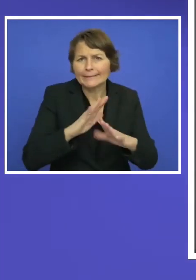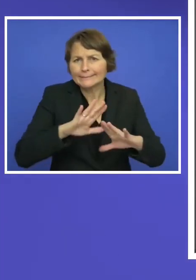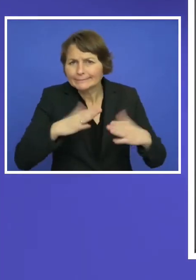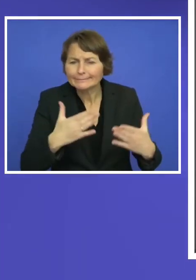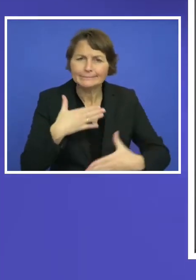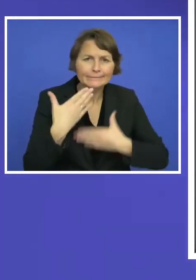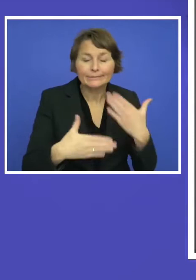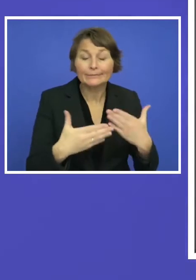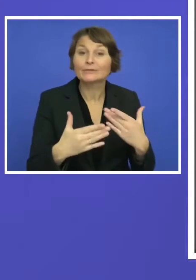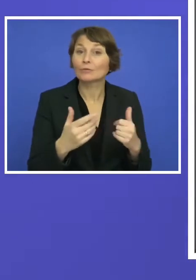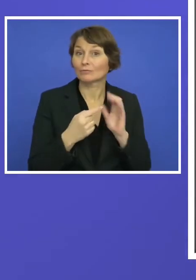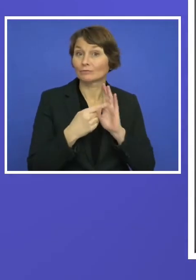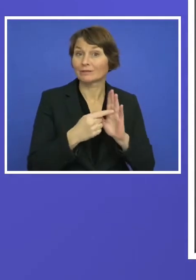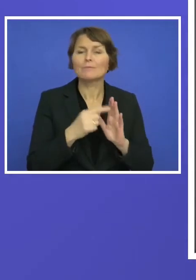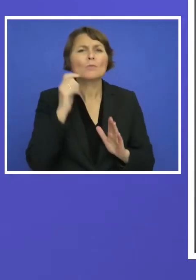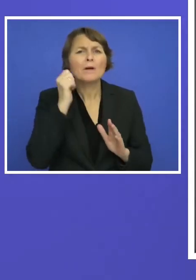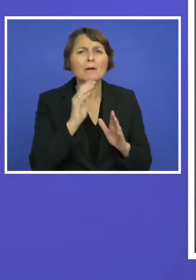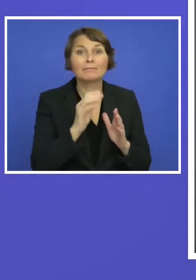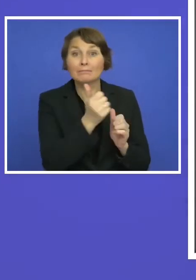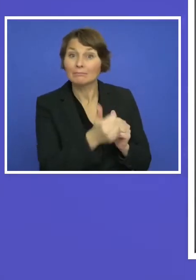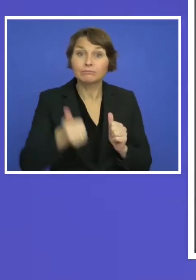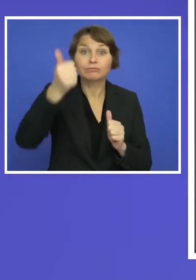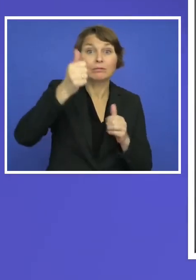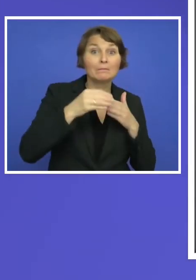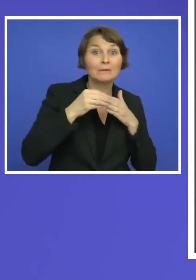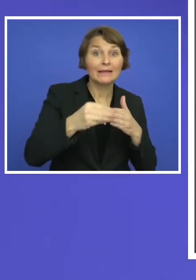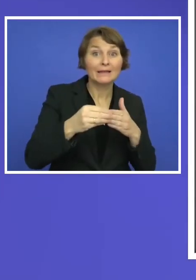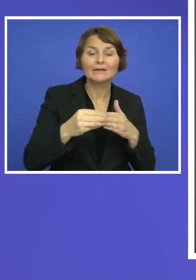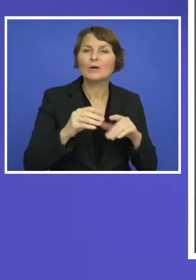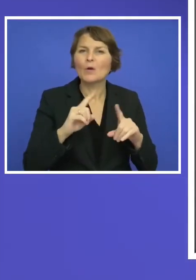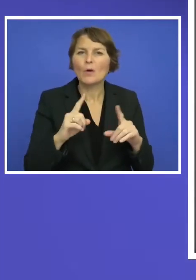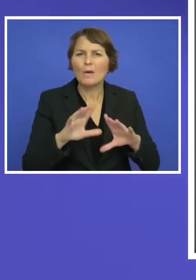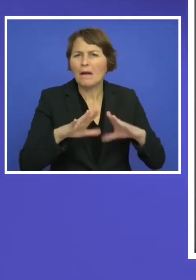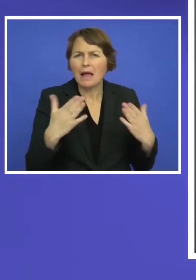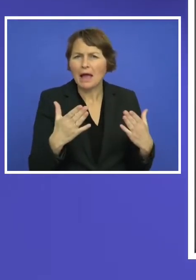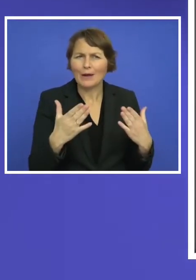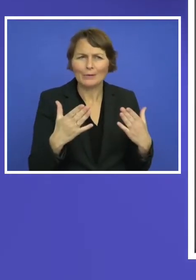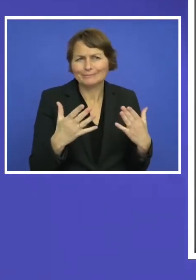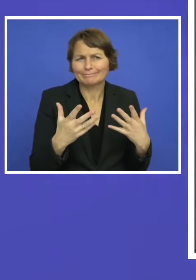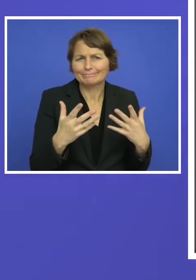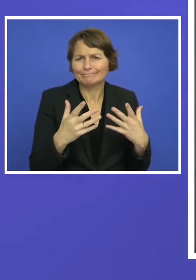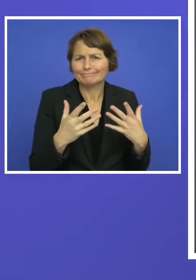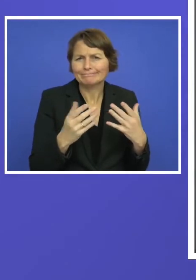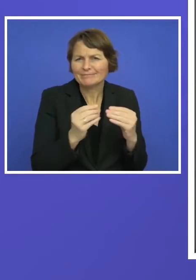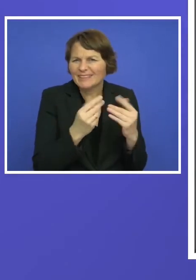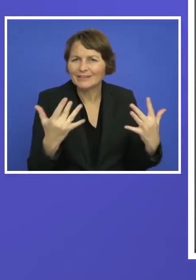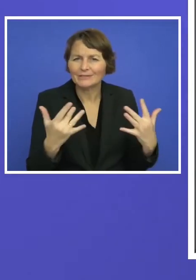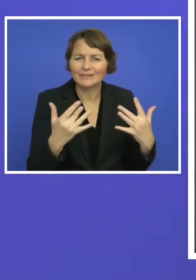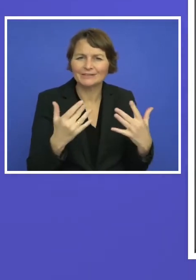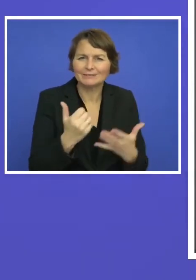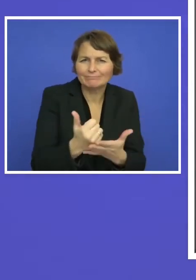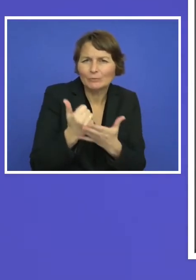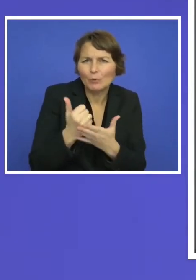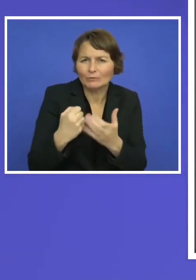positions, and also corporate governance and corporate executive boards. So there is need